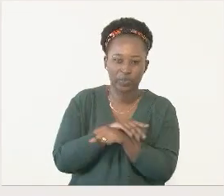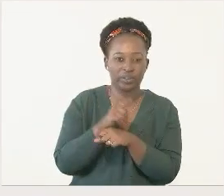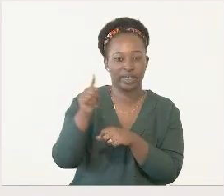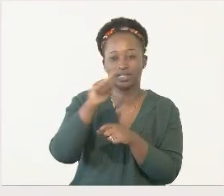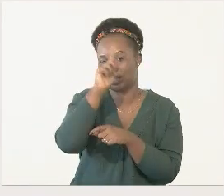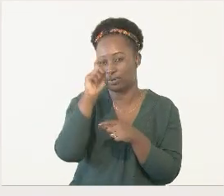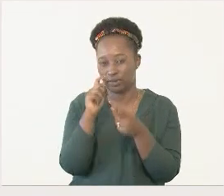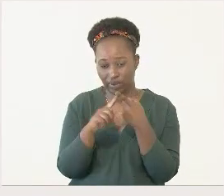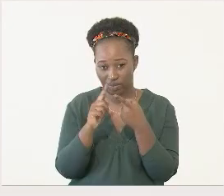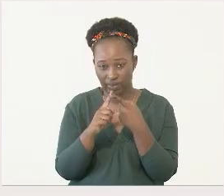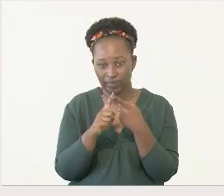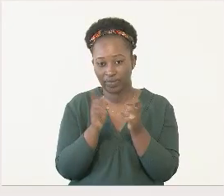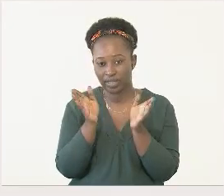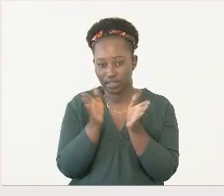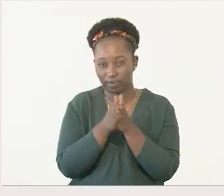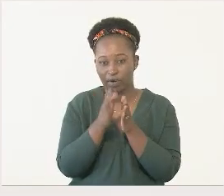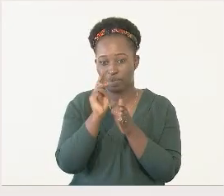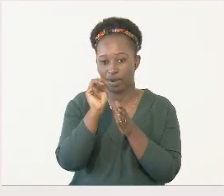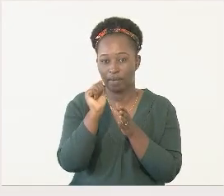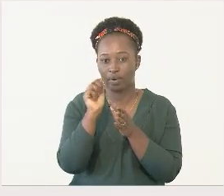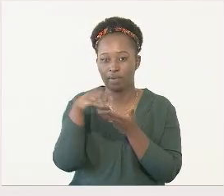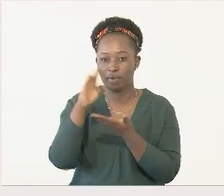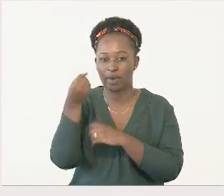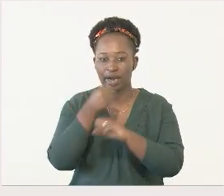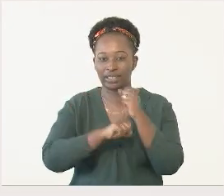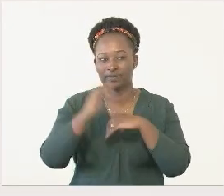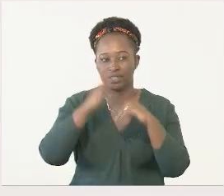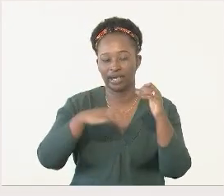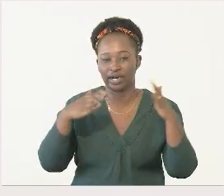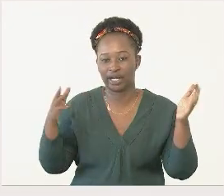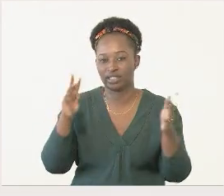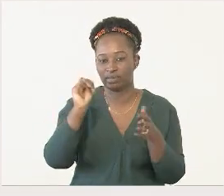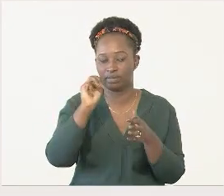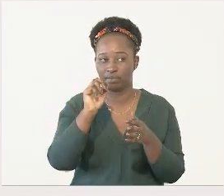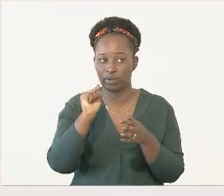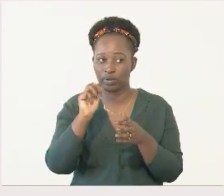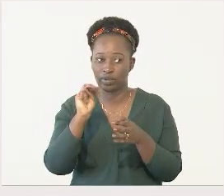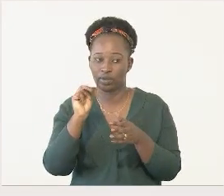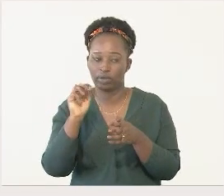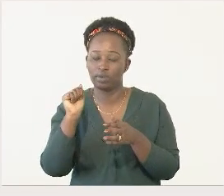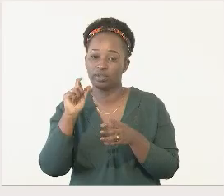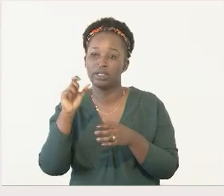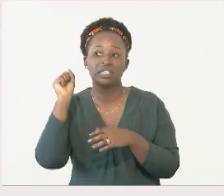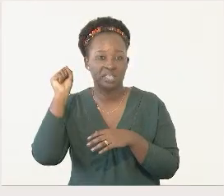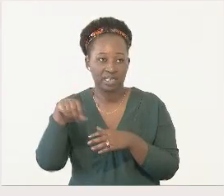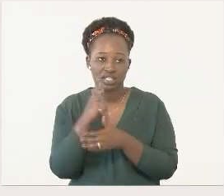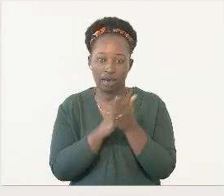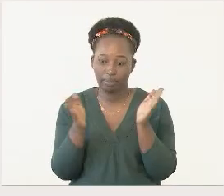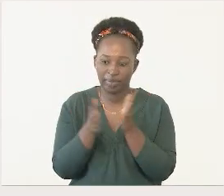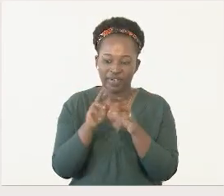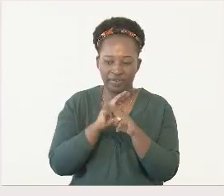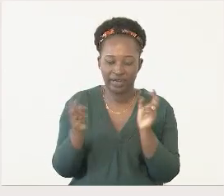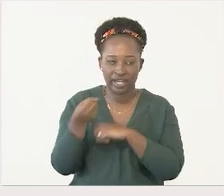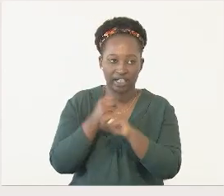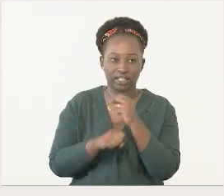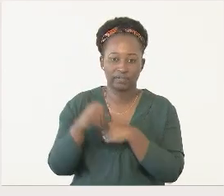1, small mammals are more active than large mammals. Yes, some of the small mammals, they can just be very active in